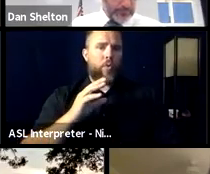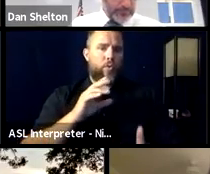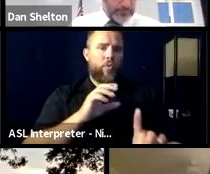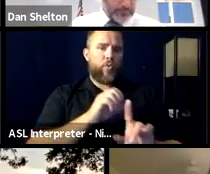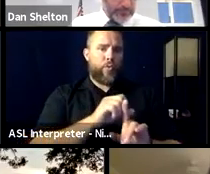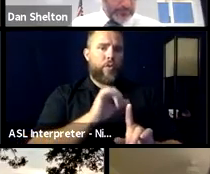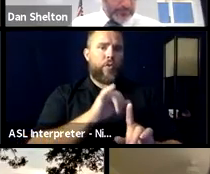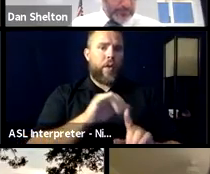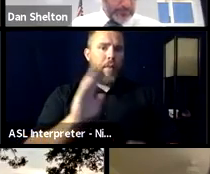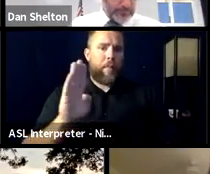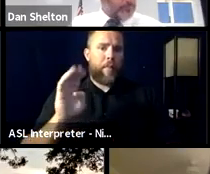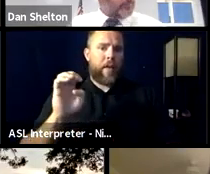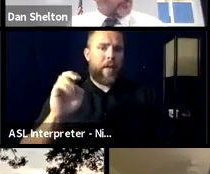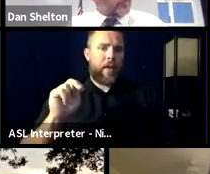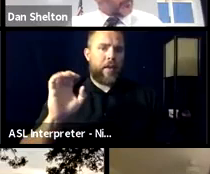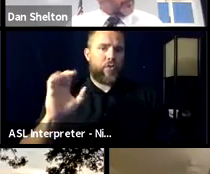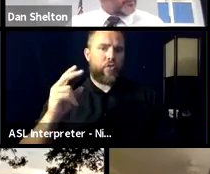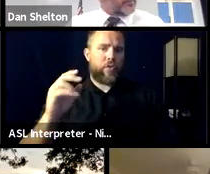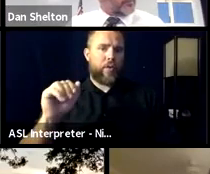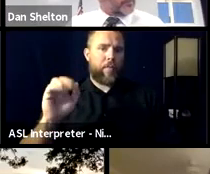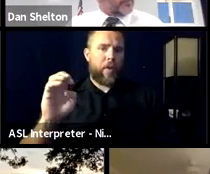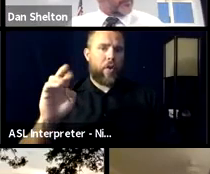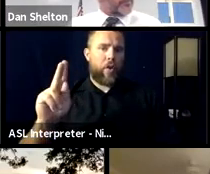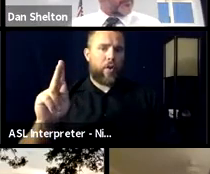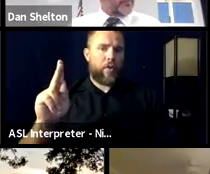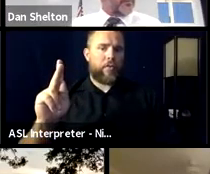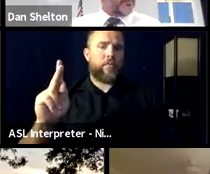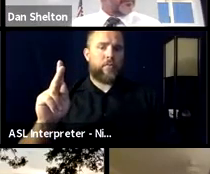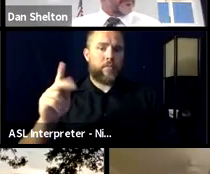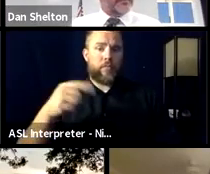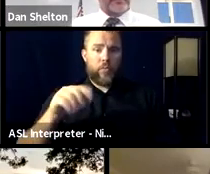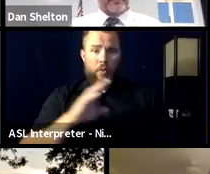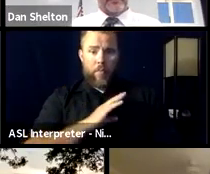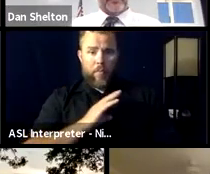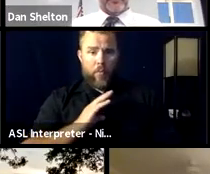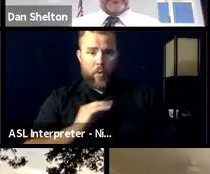necessary. I recommend that the board approve the financial position report.